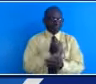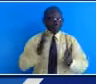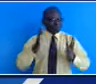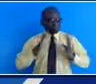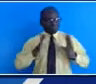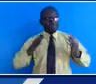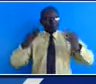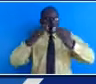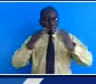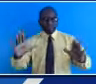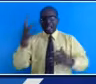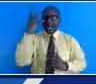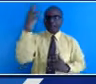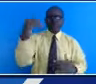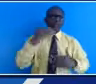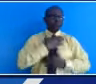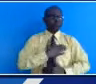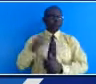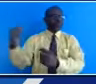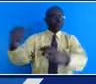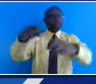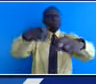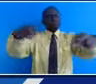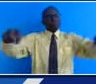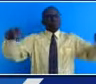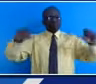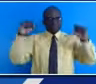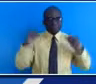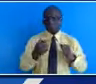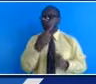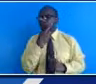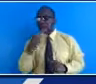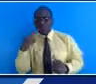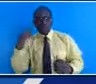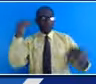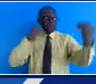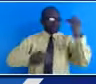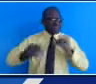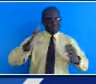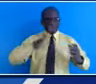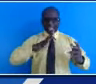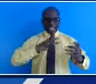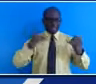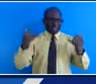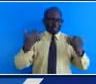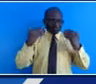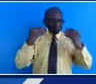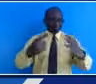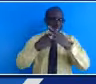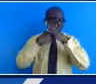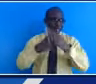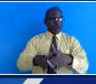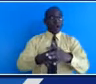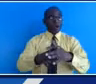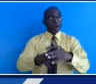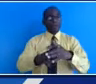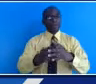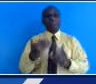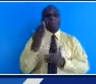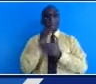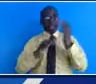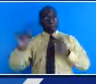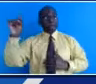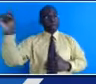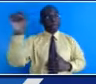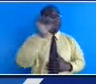that. And I know that some of the municipal governments, Brian and his colleagues in village, town, and city governments, are looking at creative ways to open